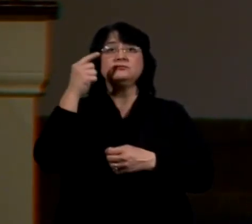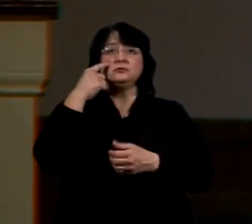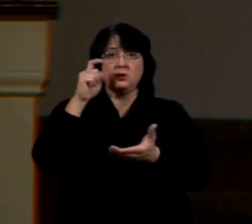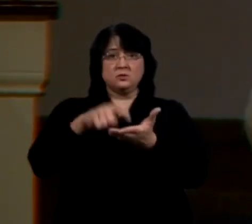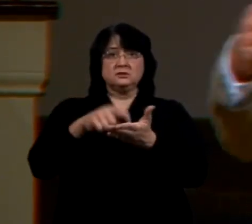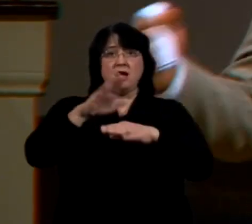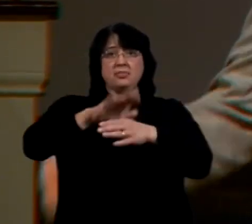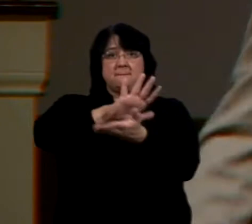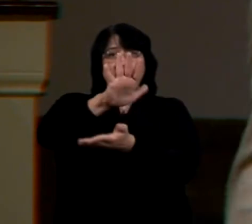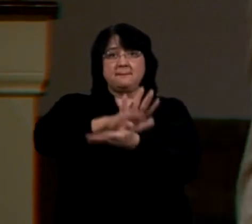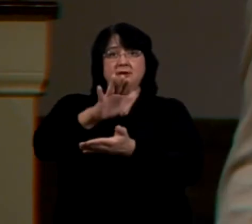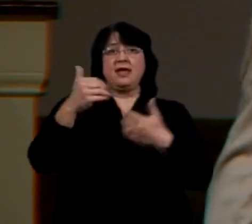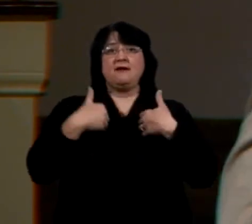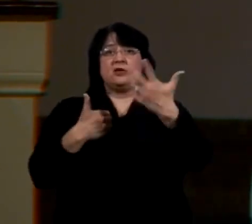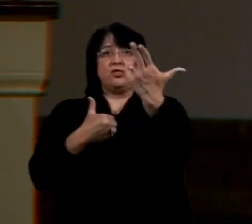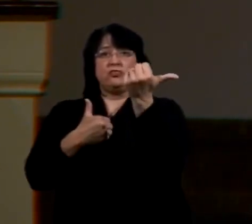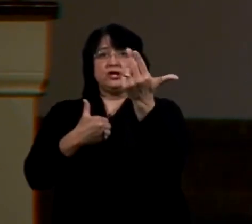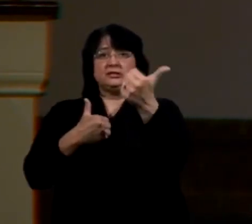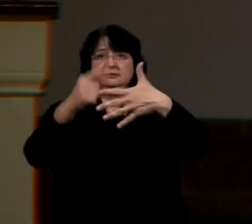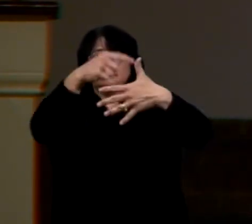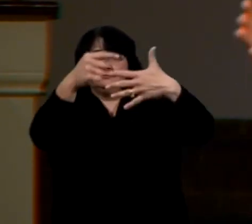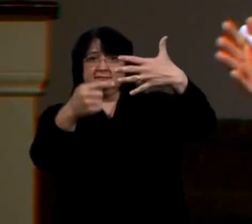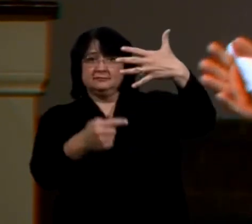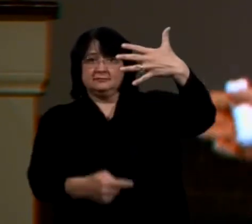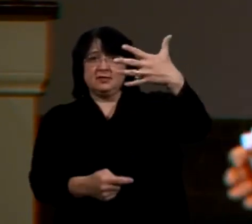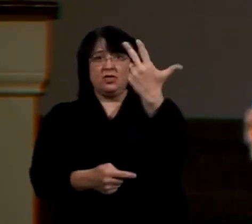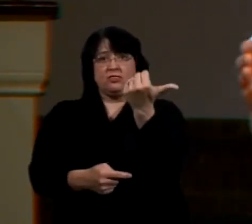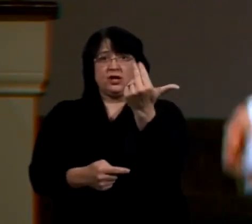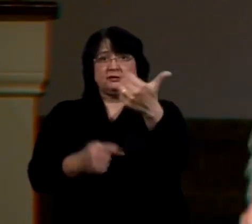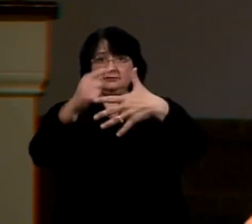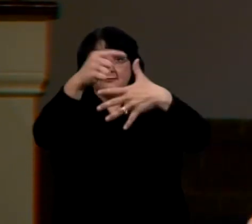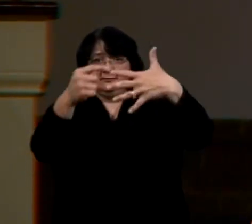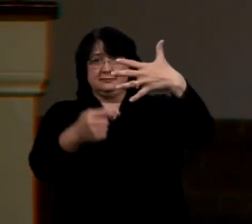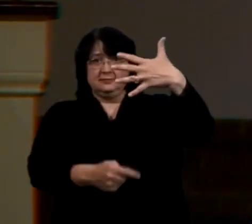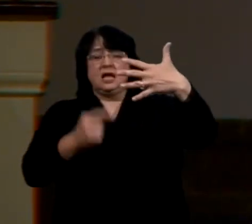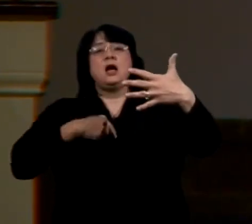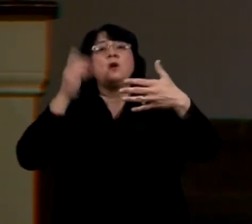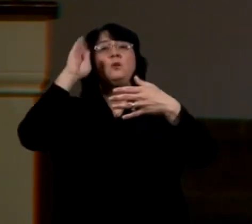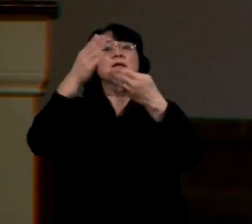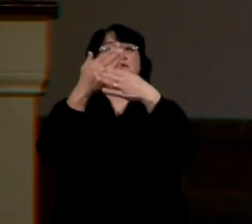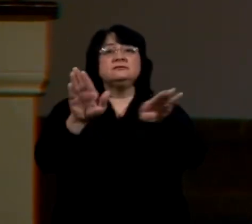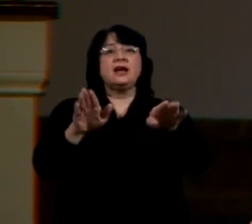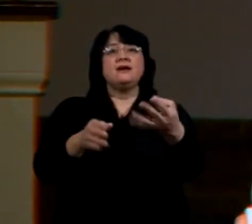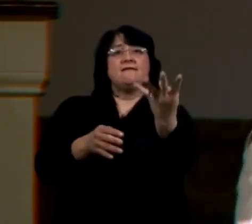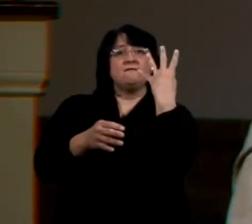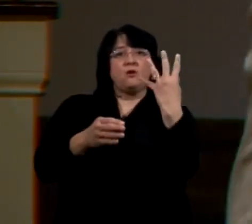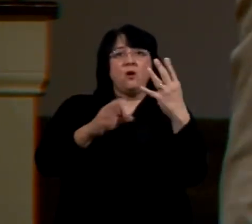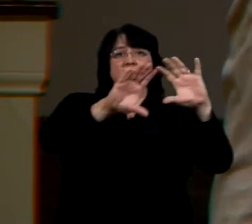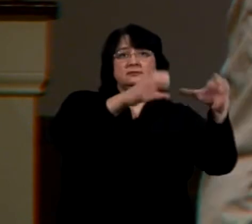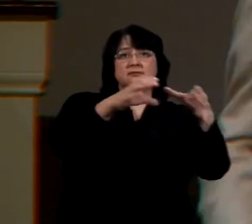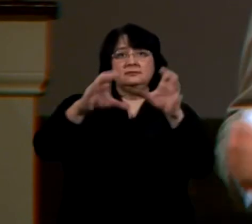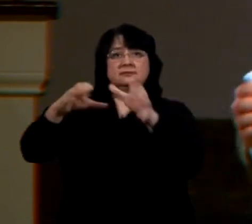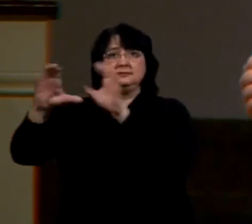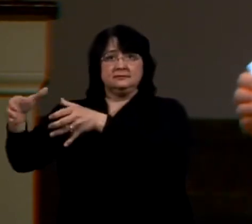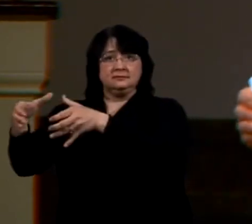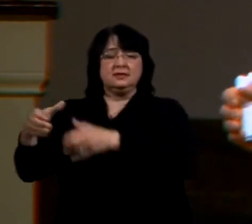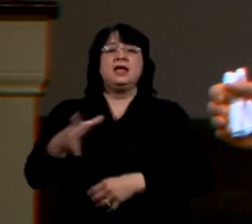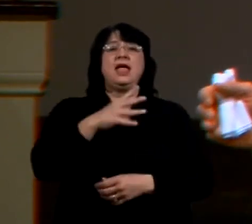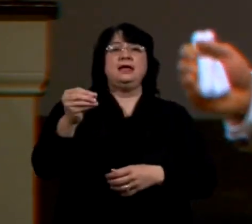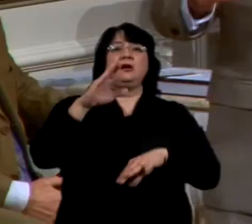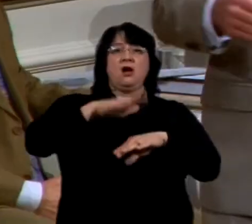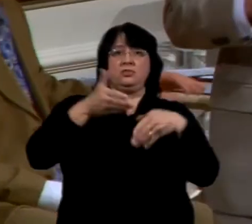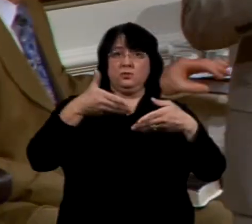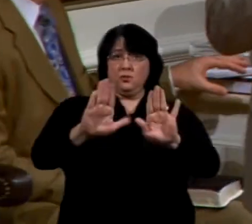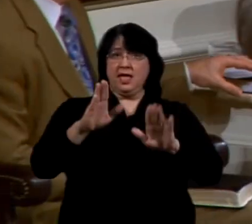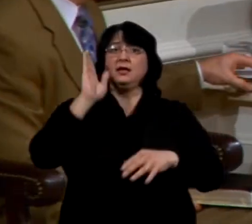paper, you've got 13 steps. Those 13 steps I'm going to divide into four divisions. Plus, along the way,